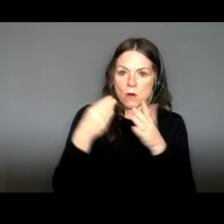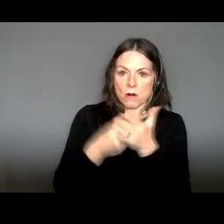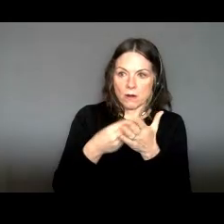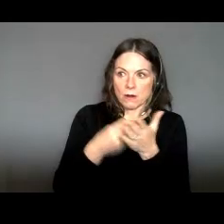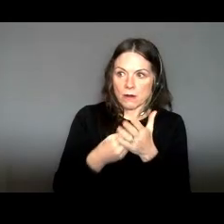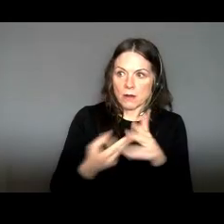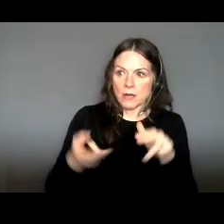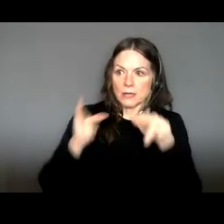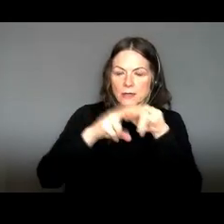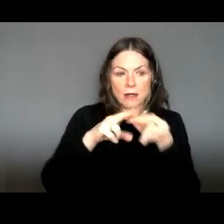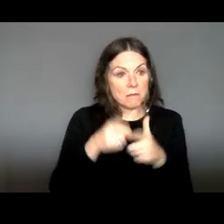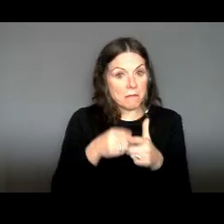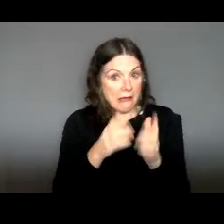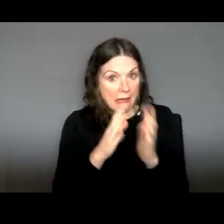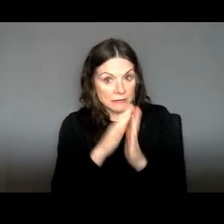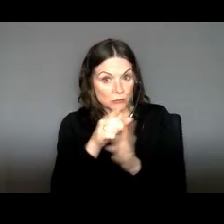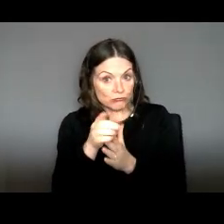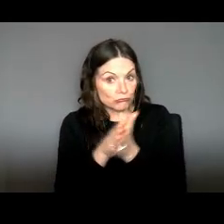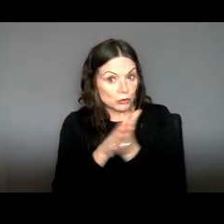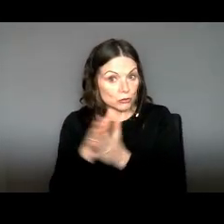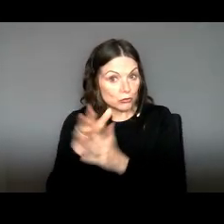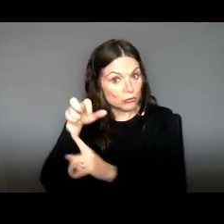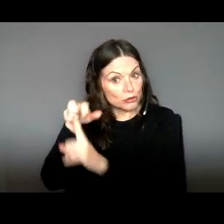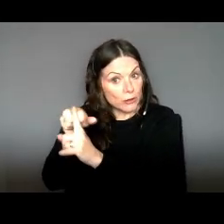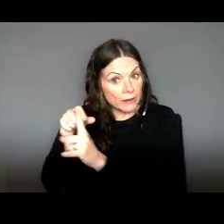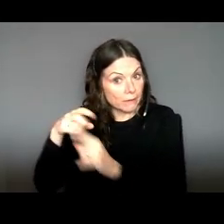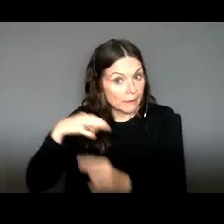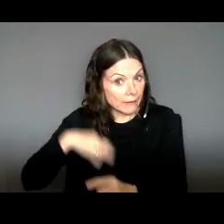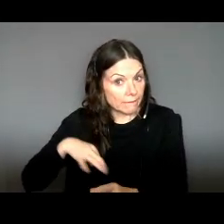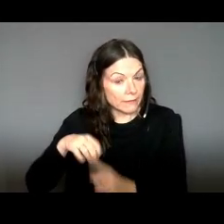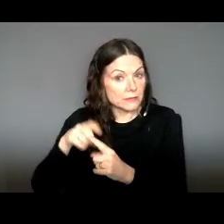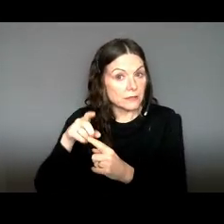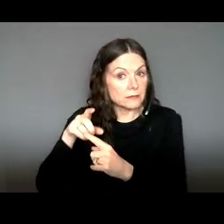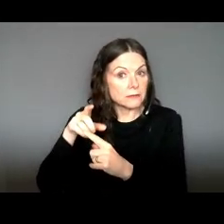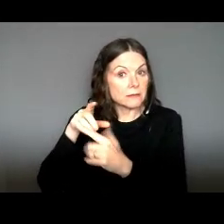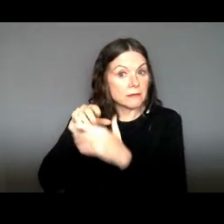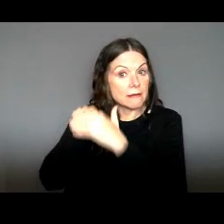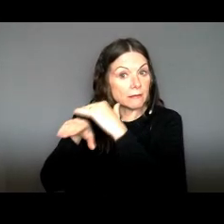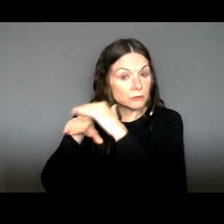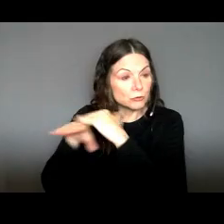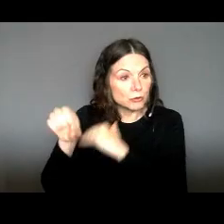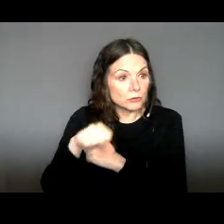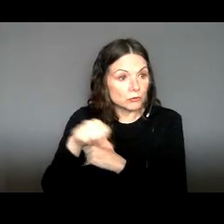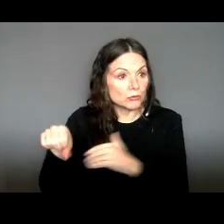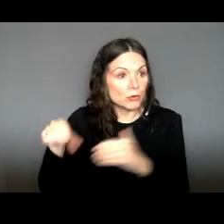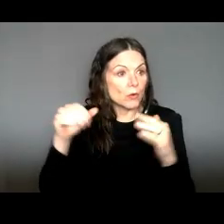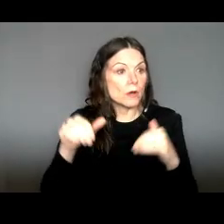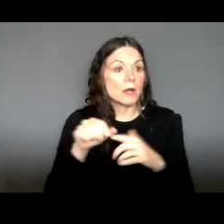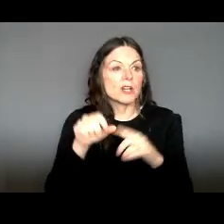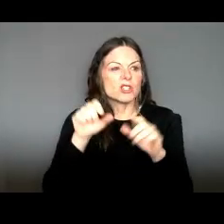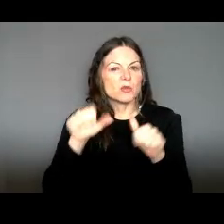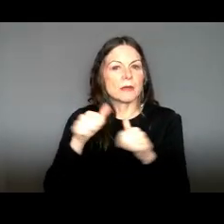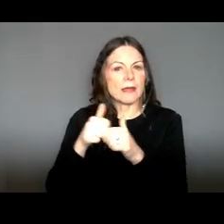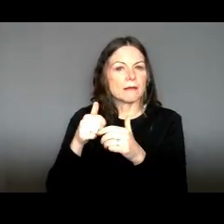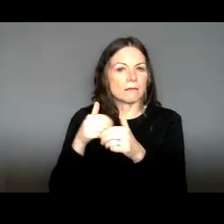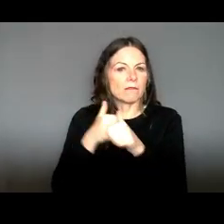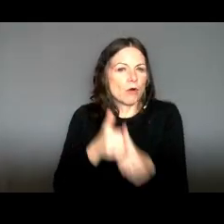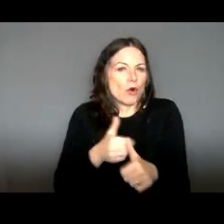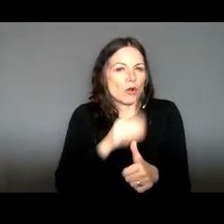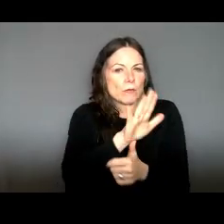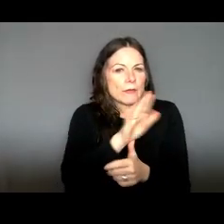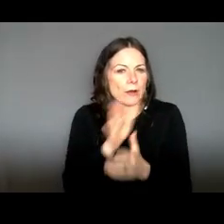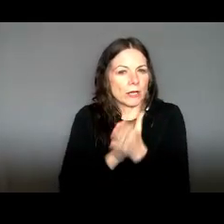in checking for the benefits. Then you can process based on participants' interest and use the